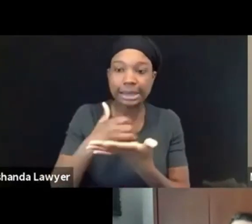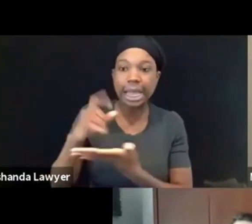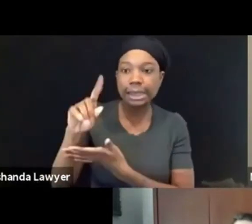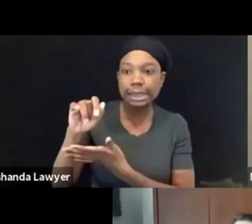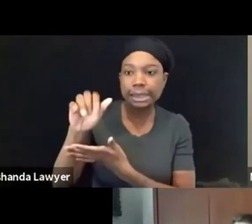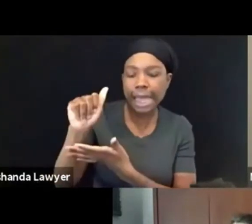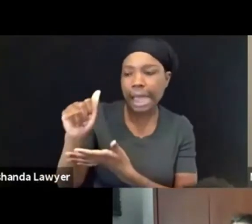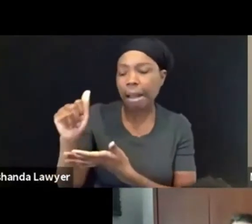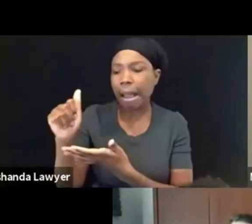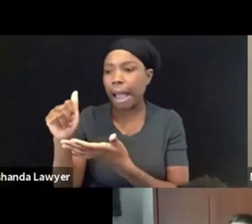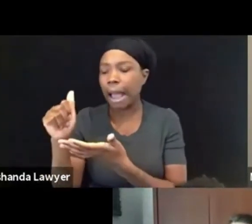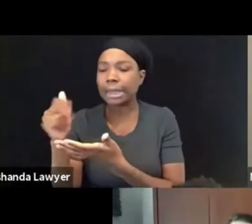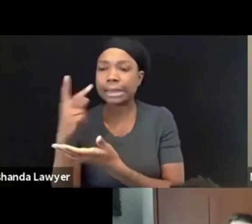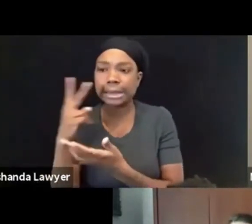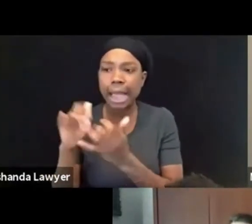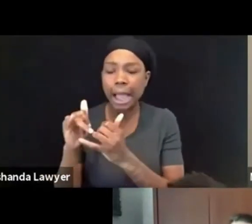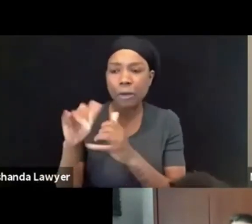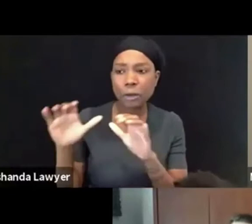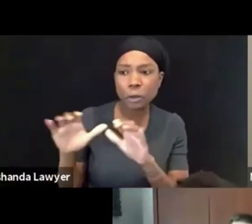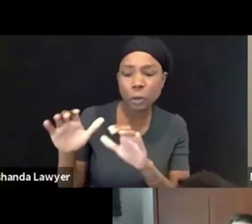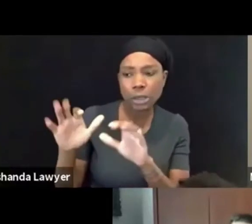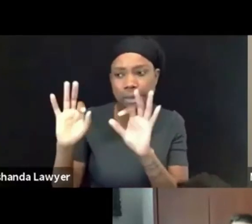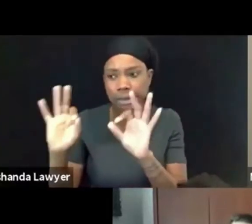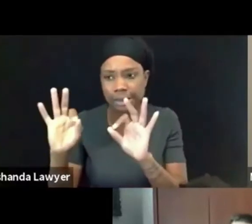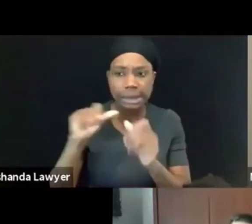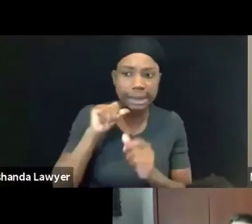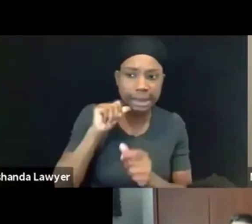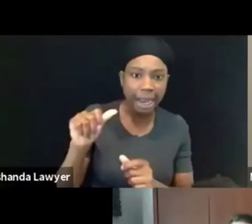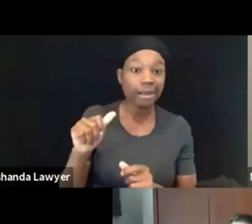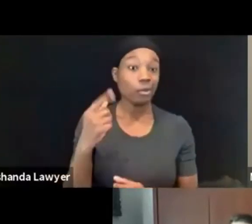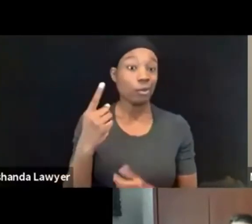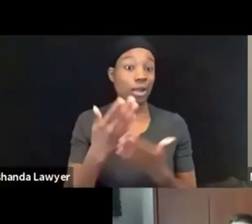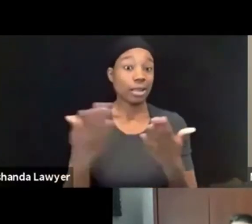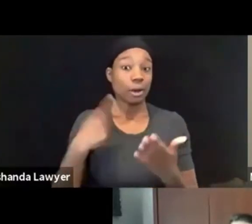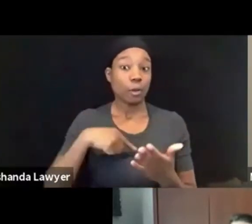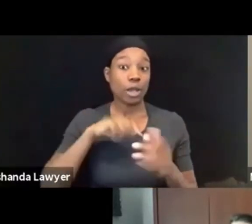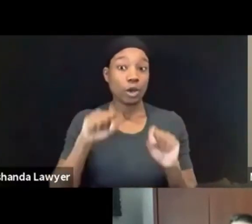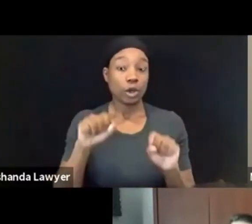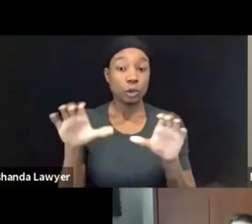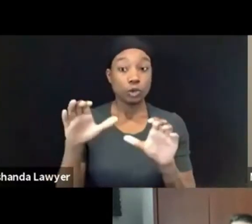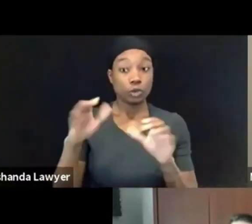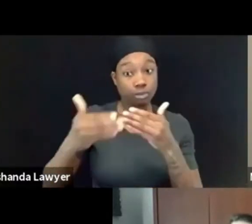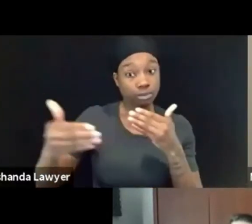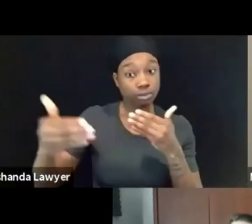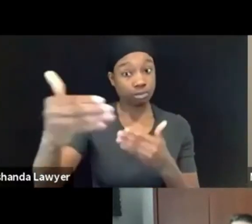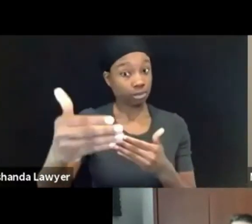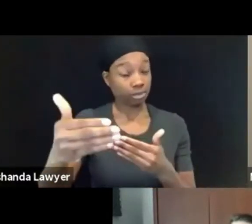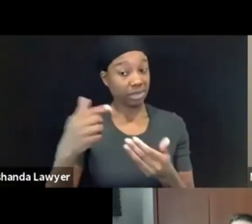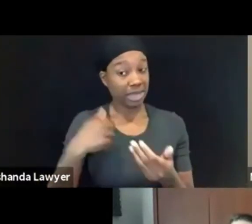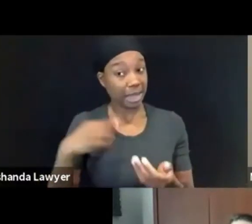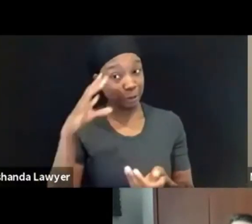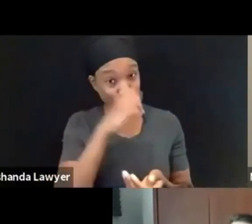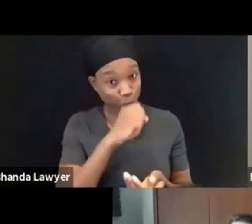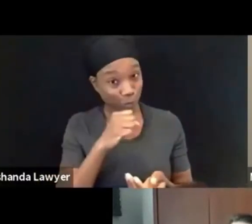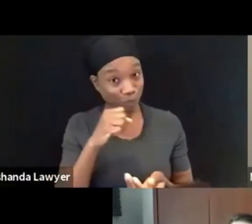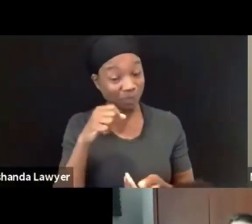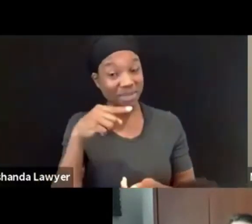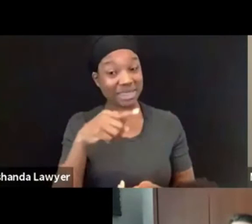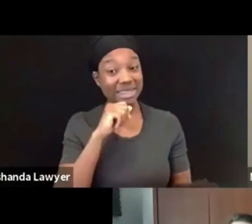folks are doing. And so I think one thing that we really could think about going forward, with the assumption that this won't be the end